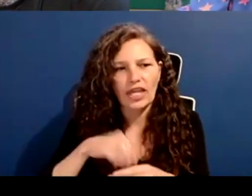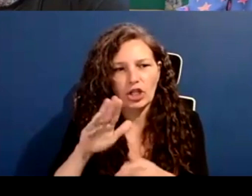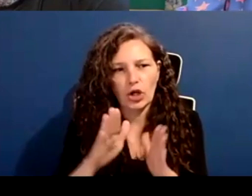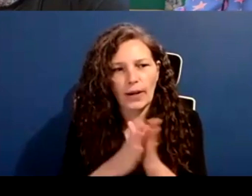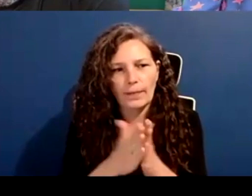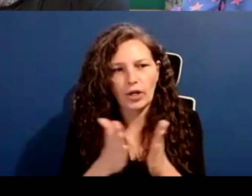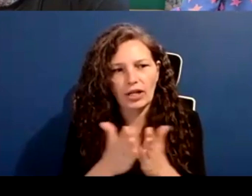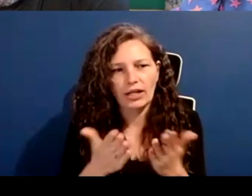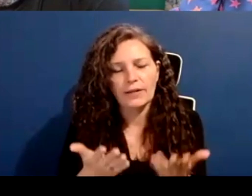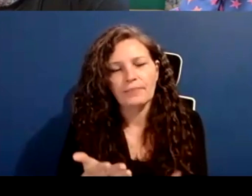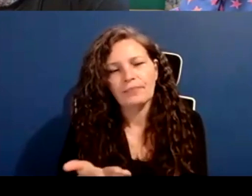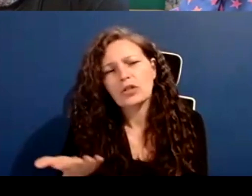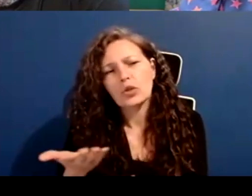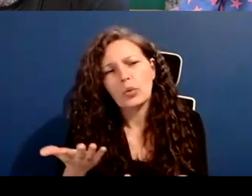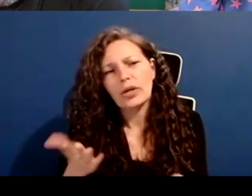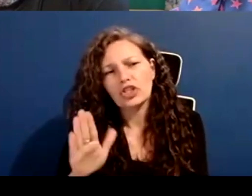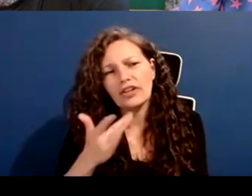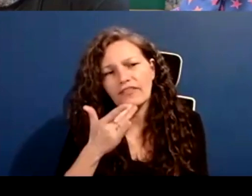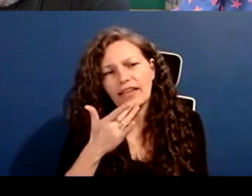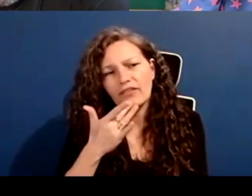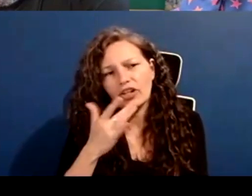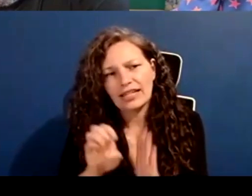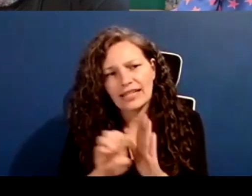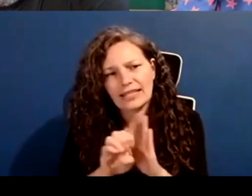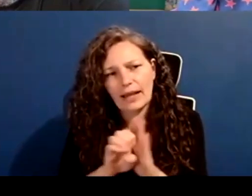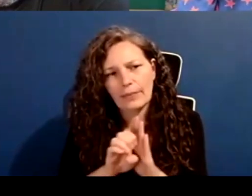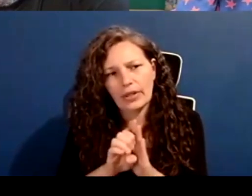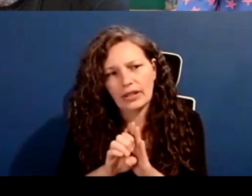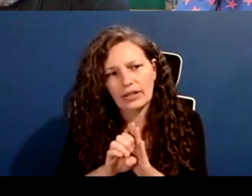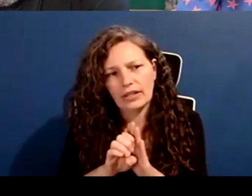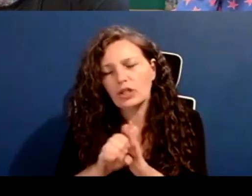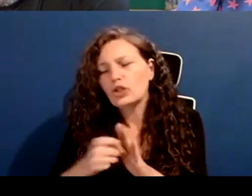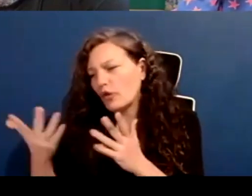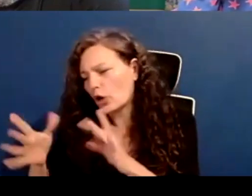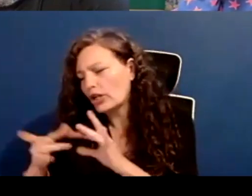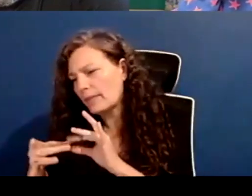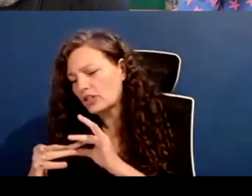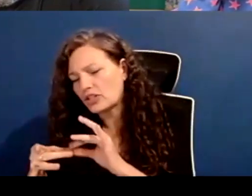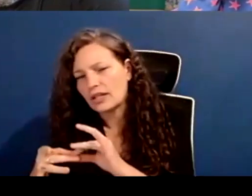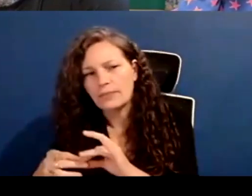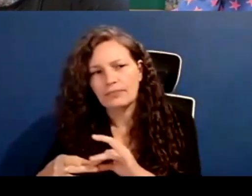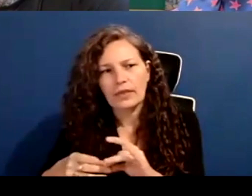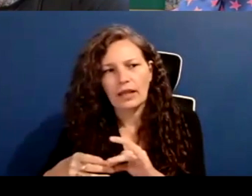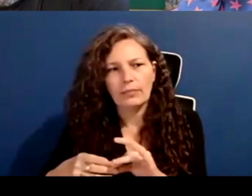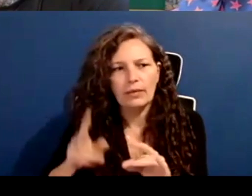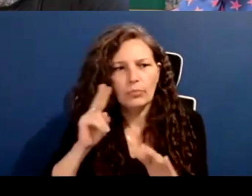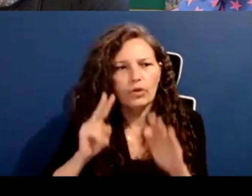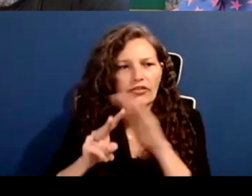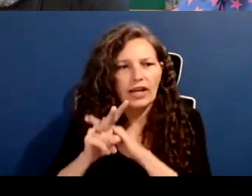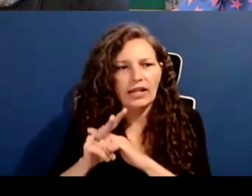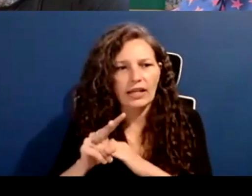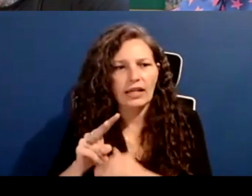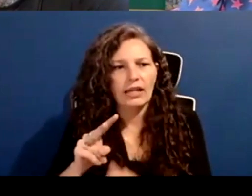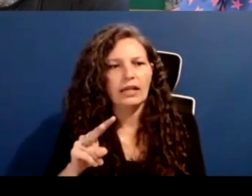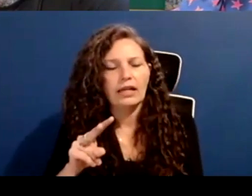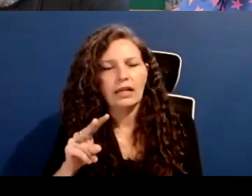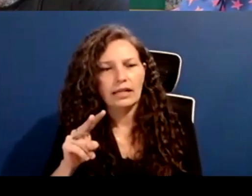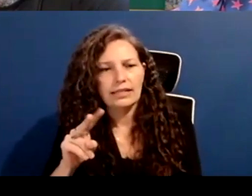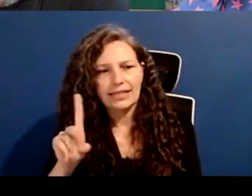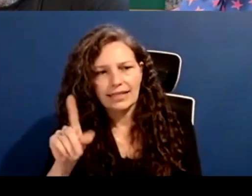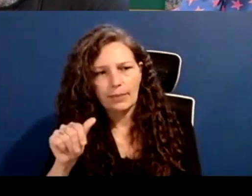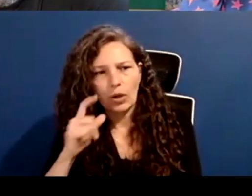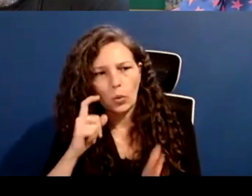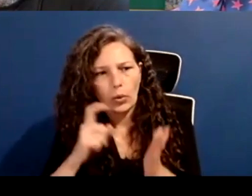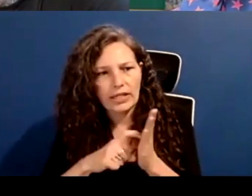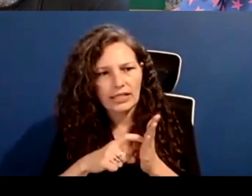is your favorite example? We've mentioned a few already, of prophetic disabled witness in the New Testament or in the church